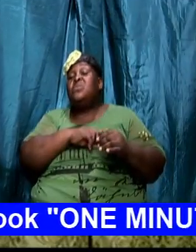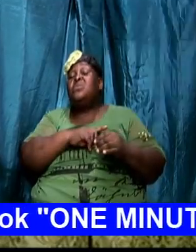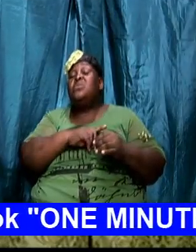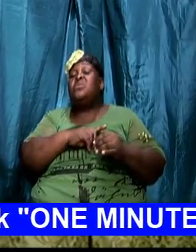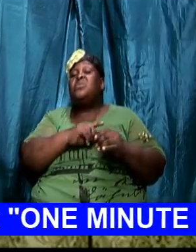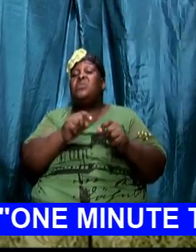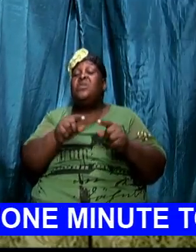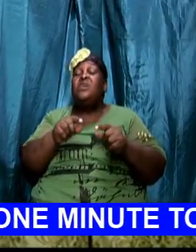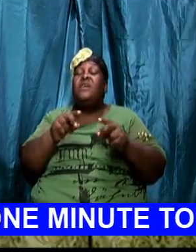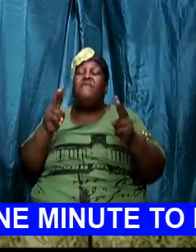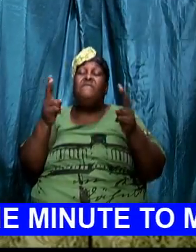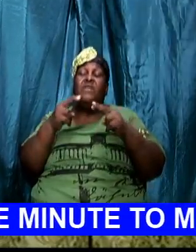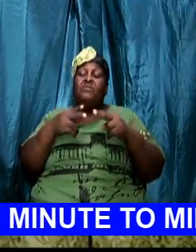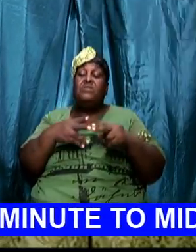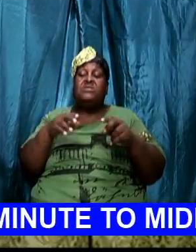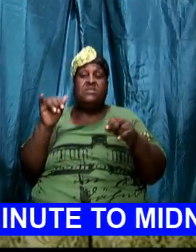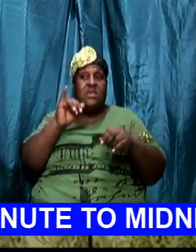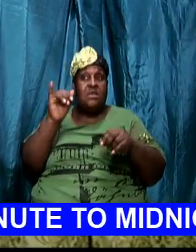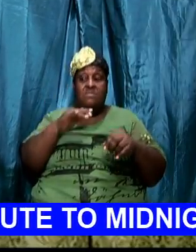those very things